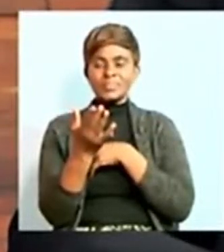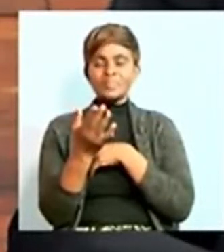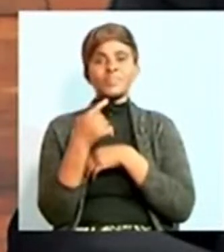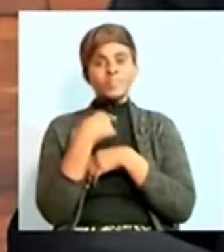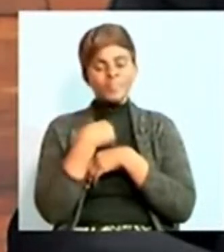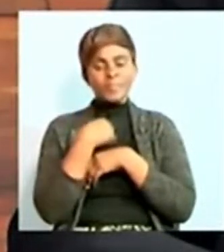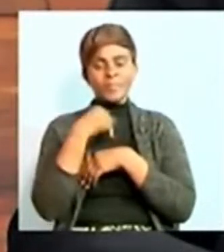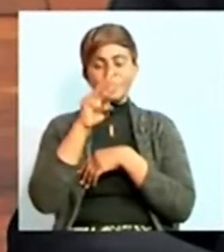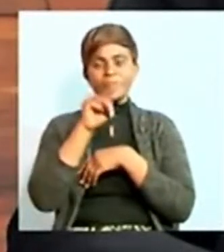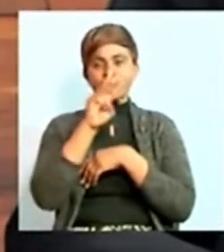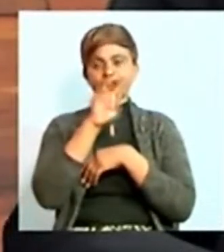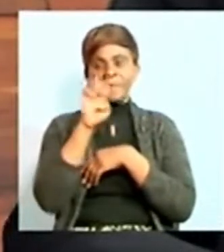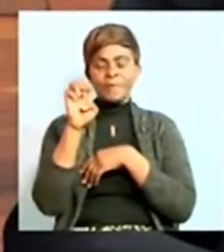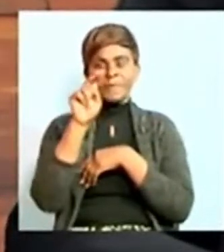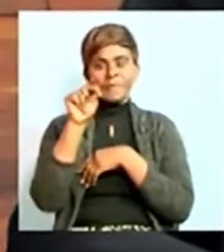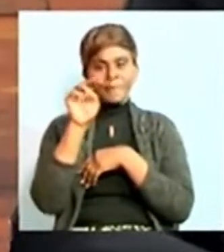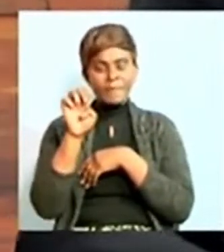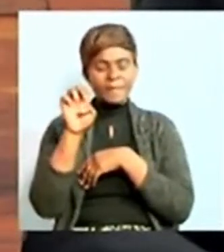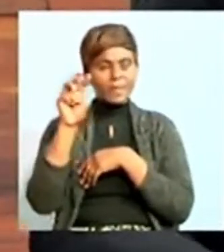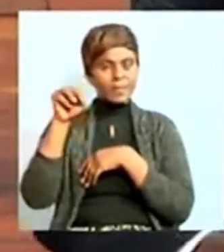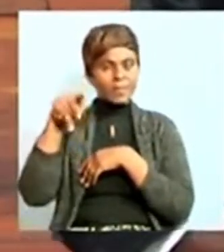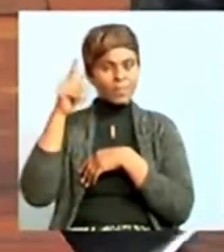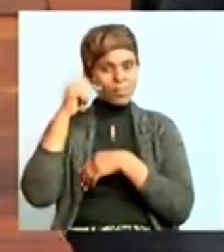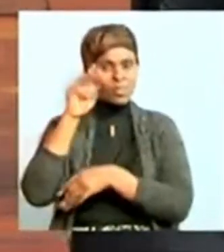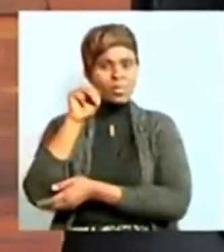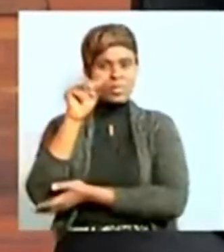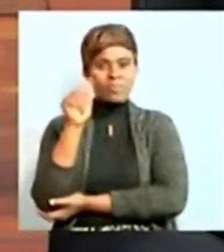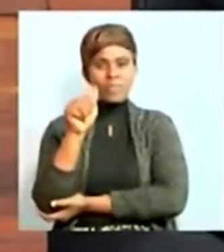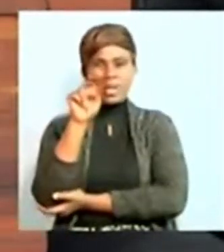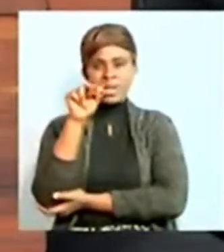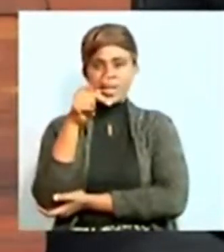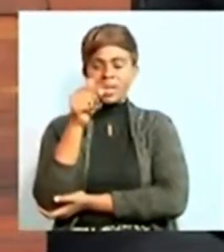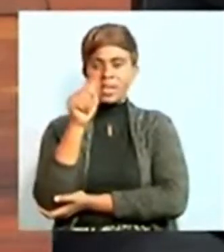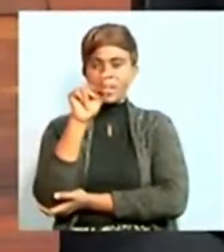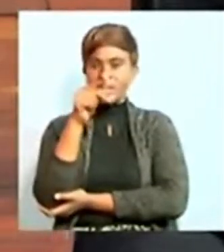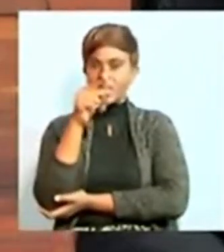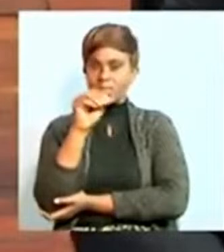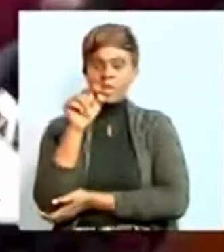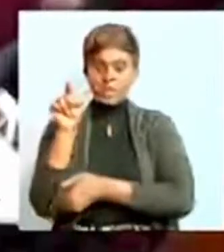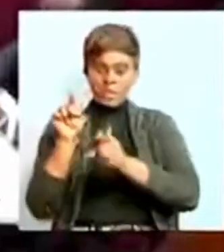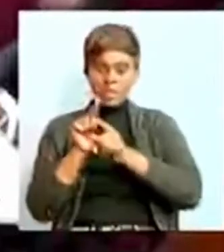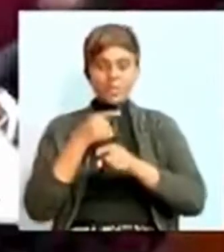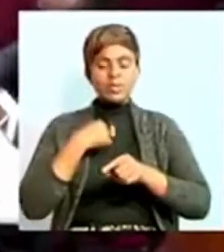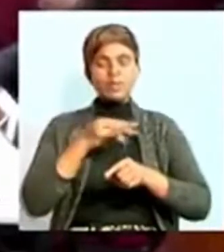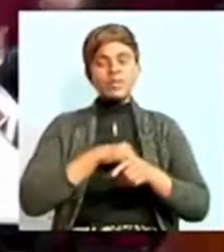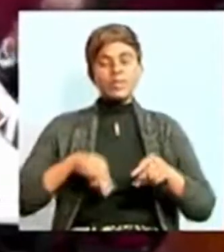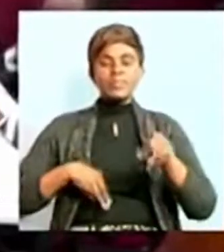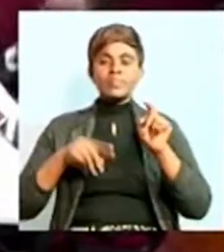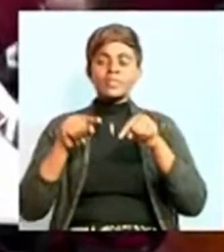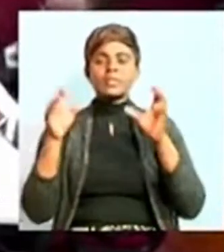I'm Mwene Luhamba, Member of Parliament for Mangango, and I'm a member of this committee. Thank you.